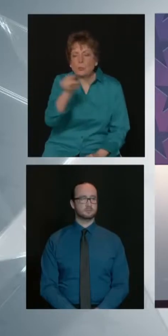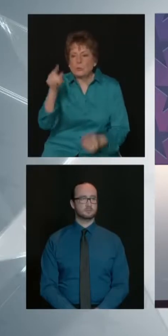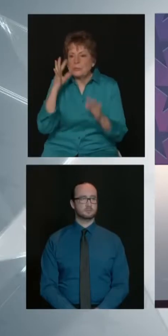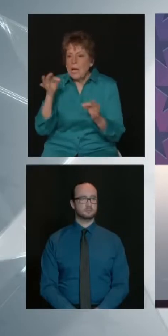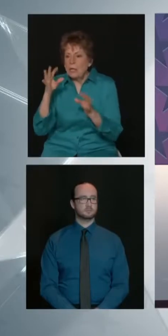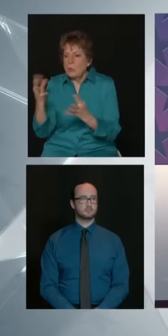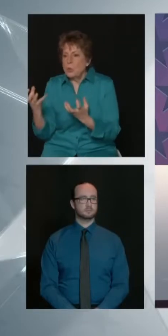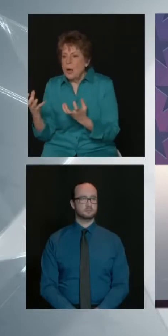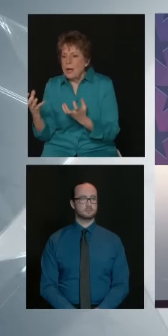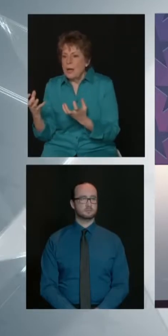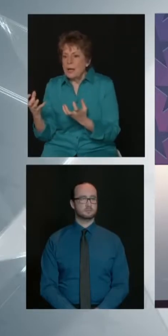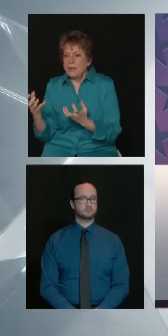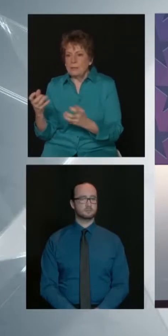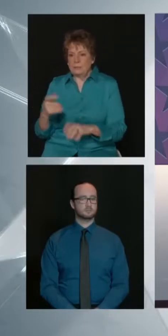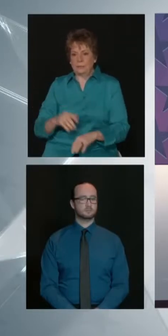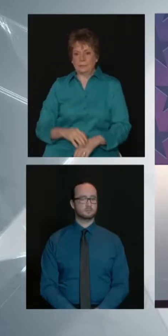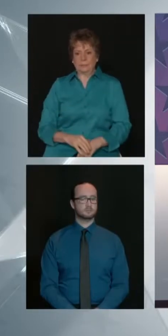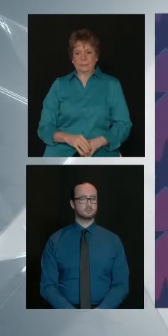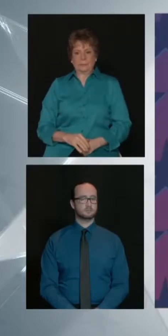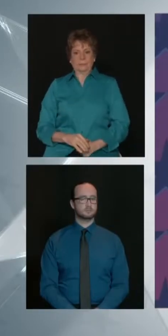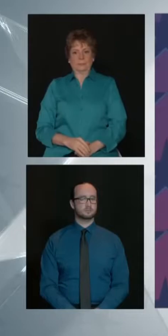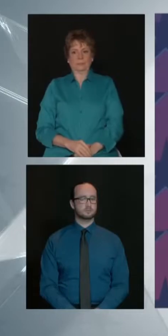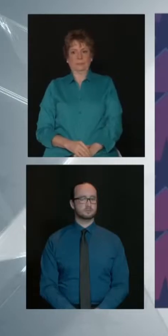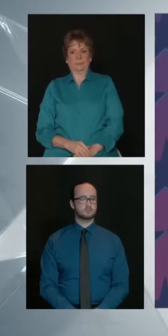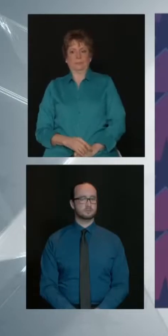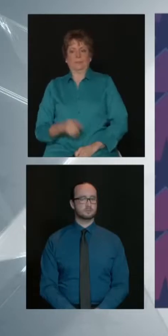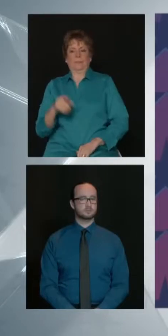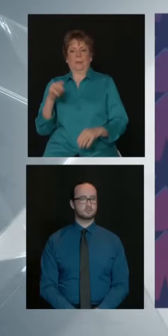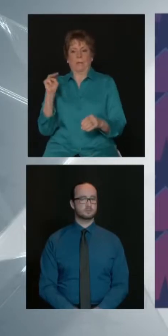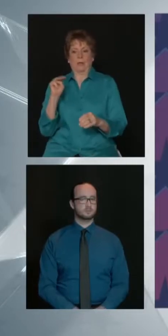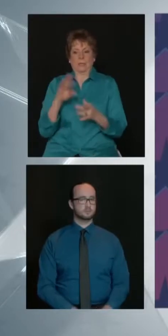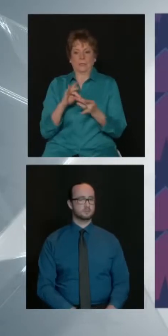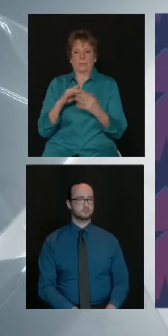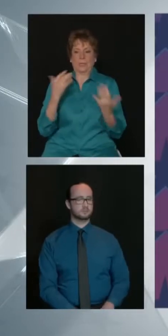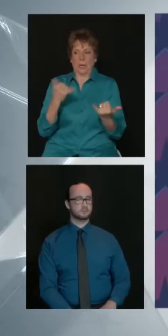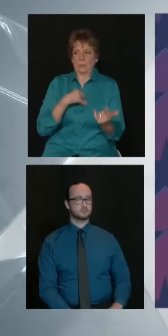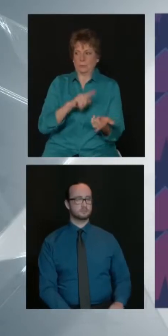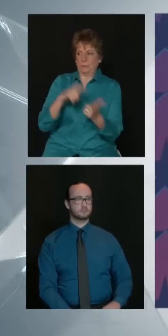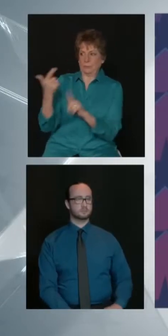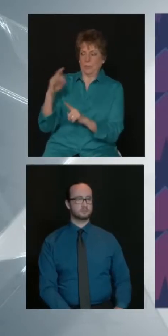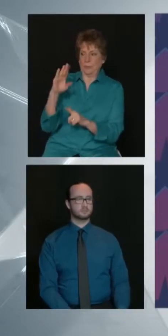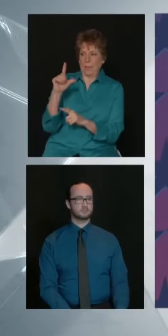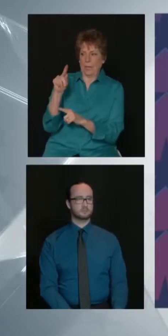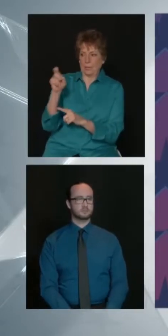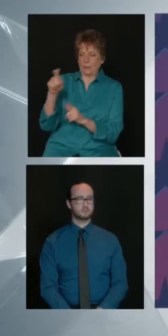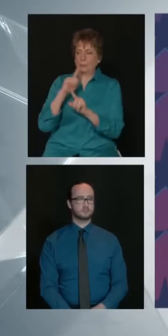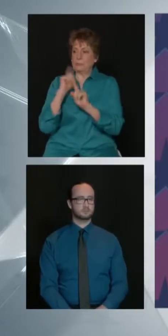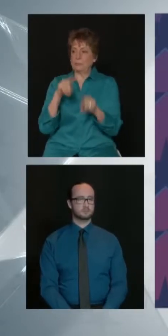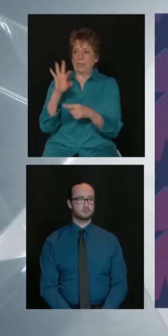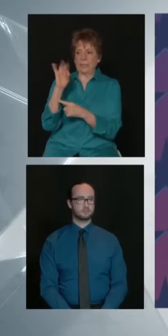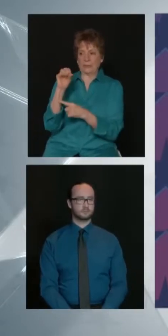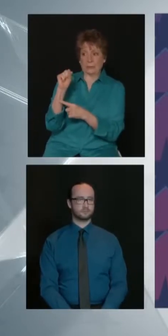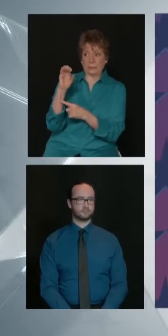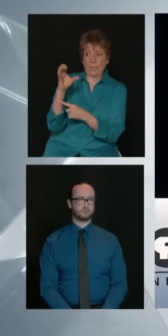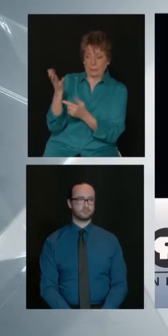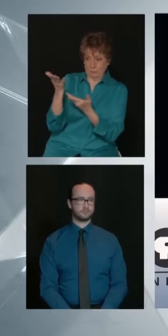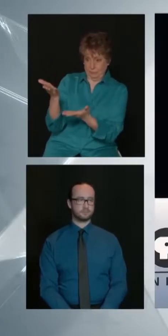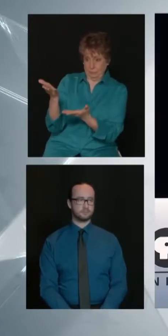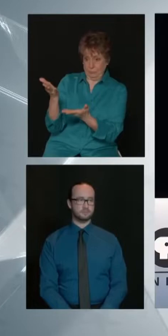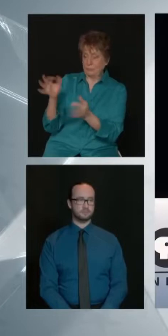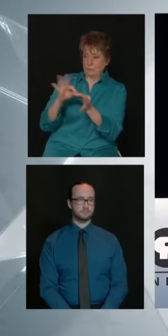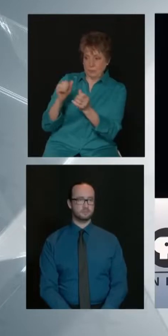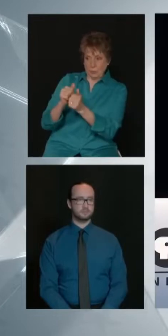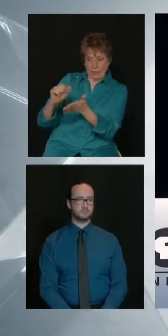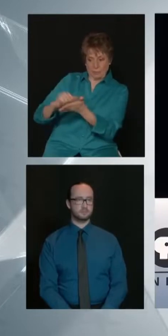Blake Masters, 90 seconds here regarding a federal ban on abortion, codifying Roe v. Wade. Where do you stand?